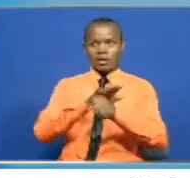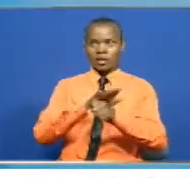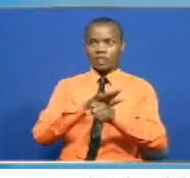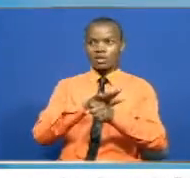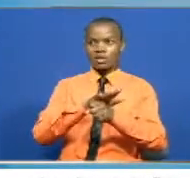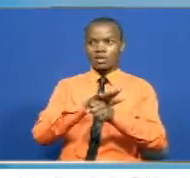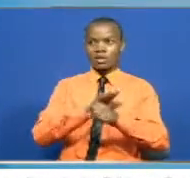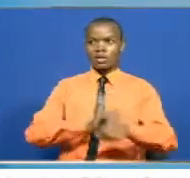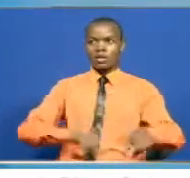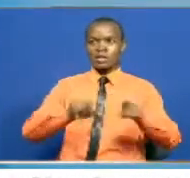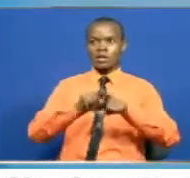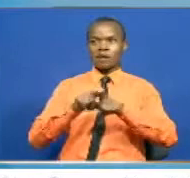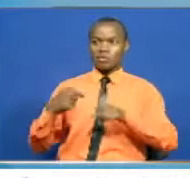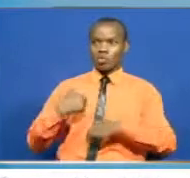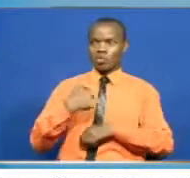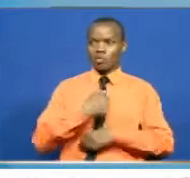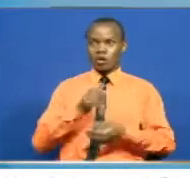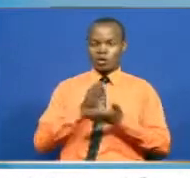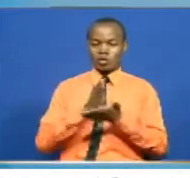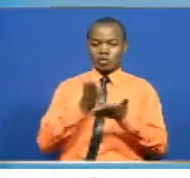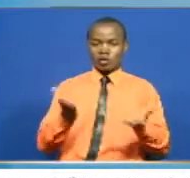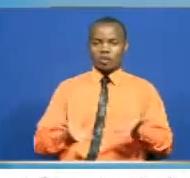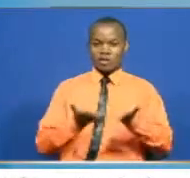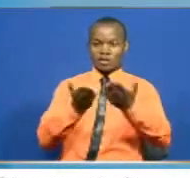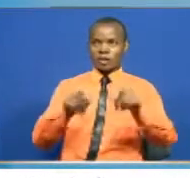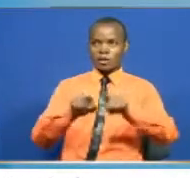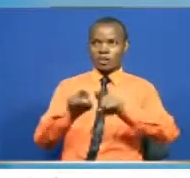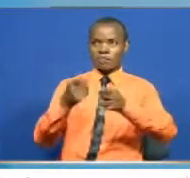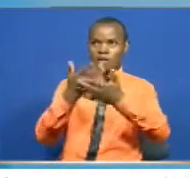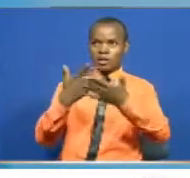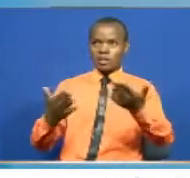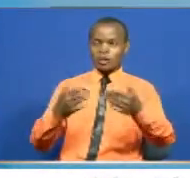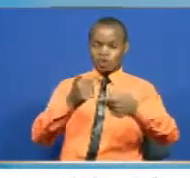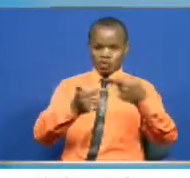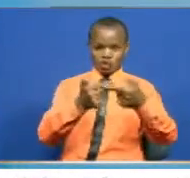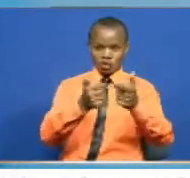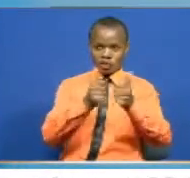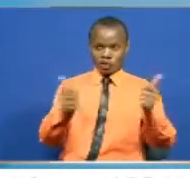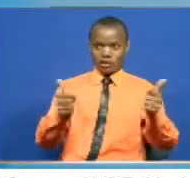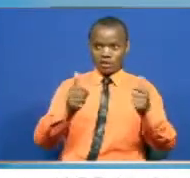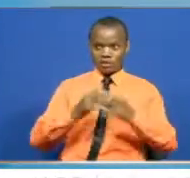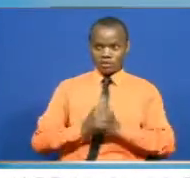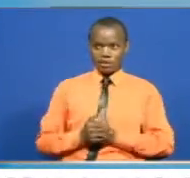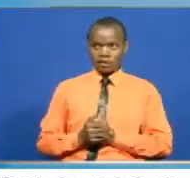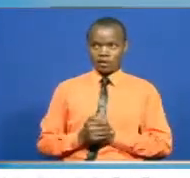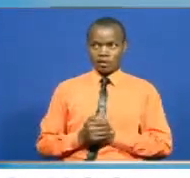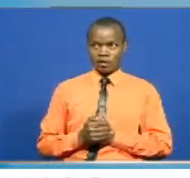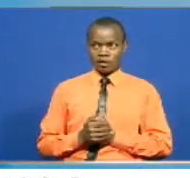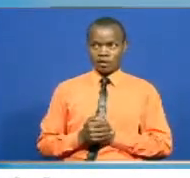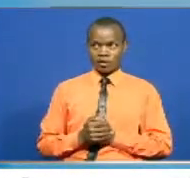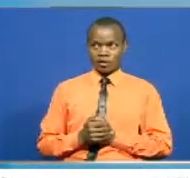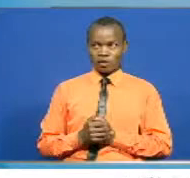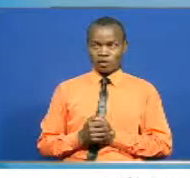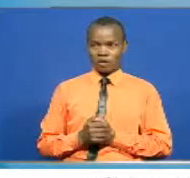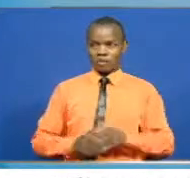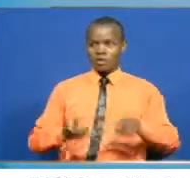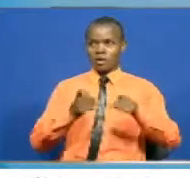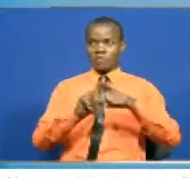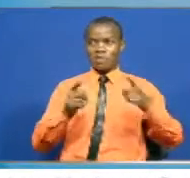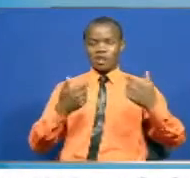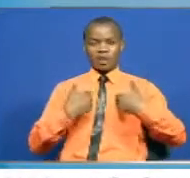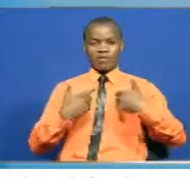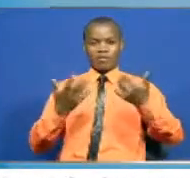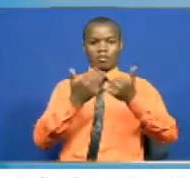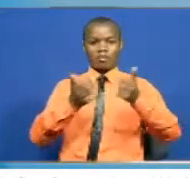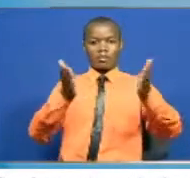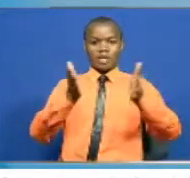we are gelling as a team, and things look great. Even though we didn't have certain players here and